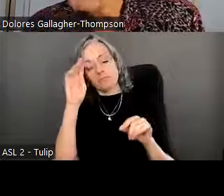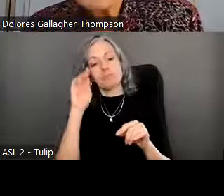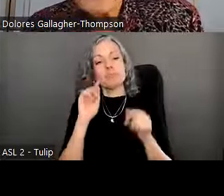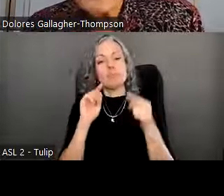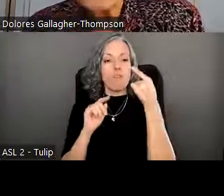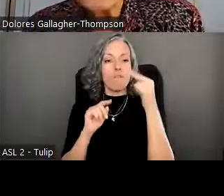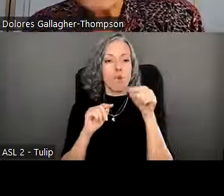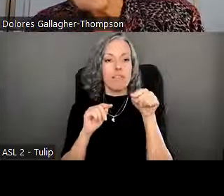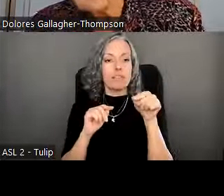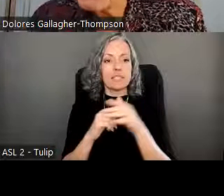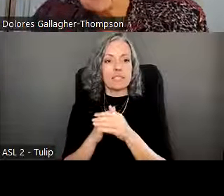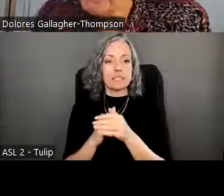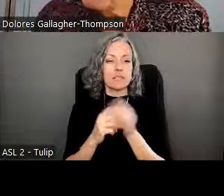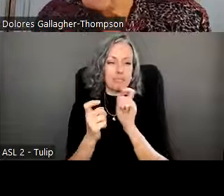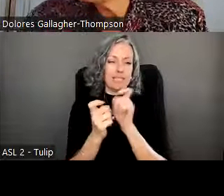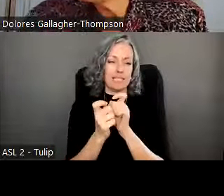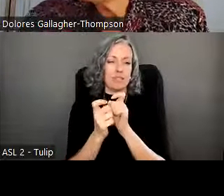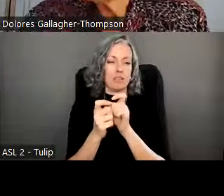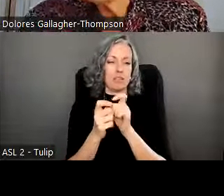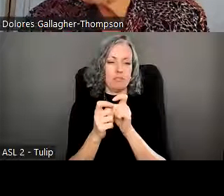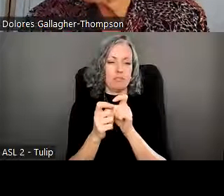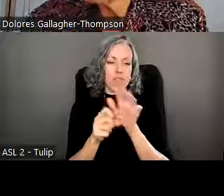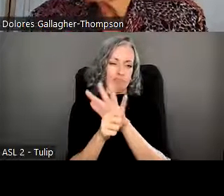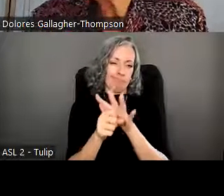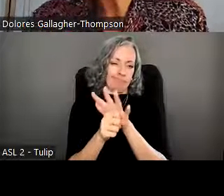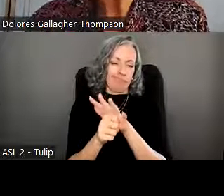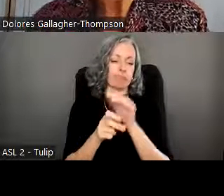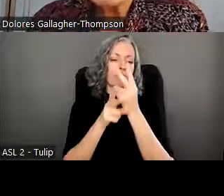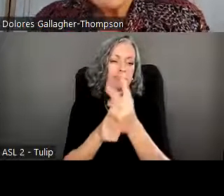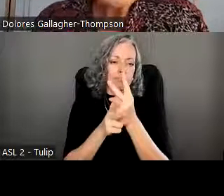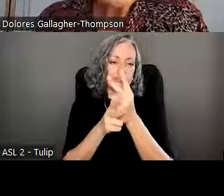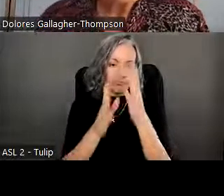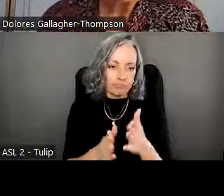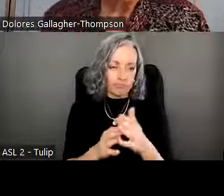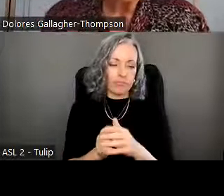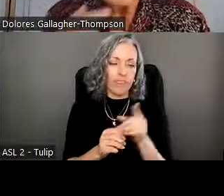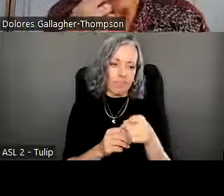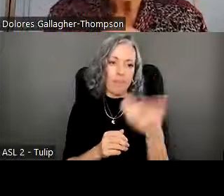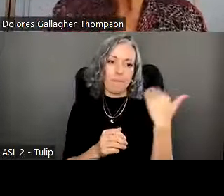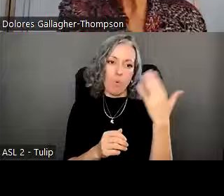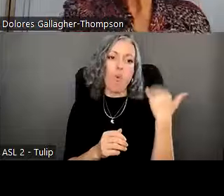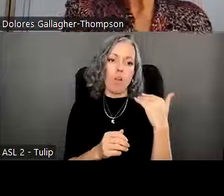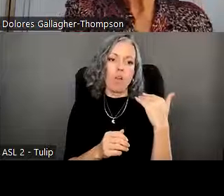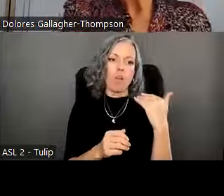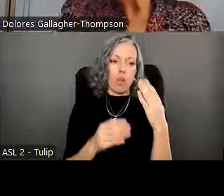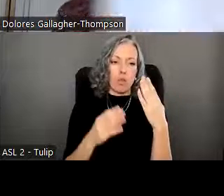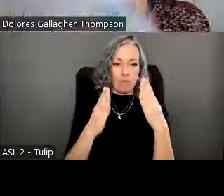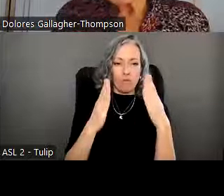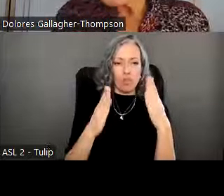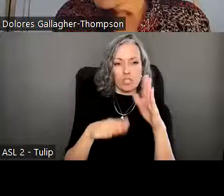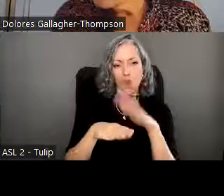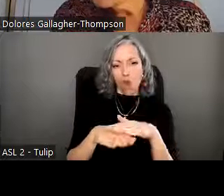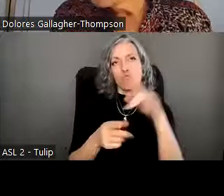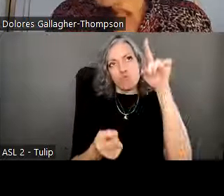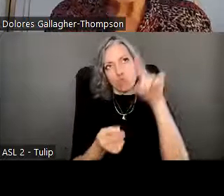for that particular population of caregivers who, as I say previously, we focused a lot on